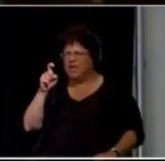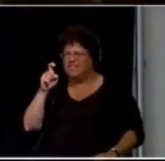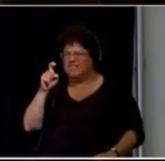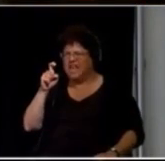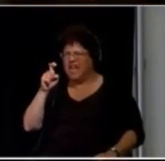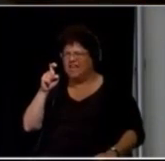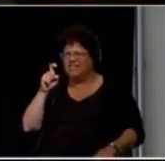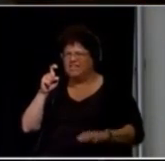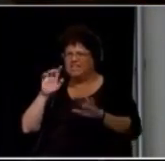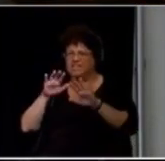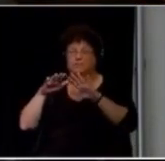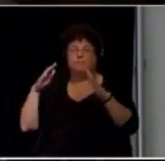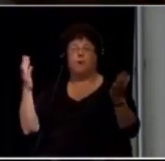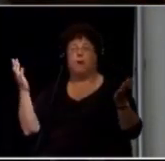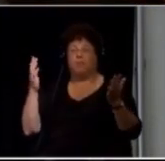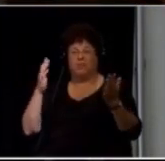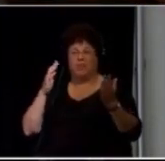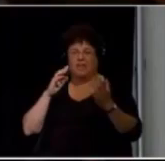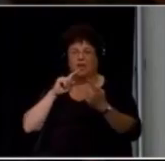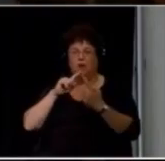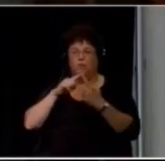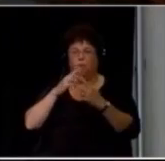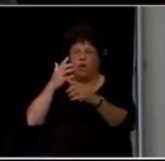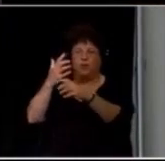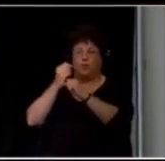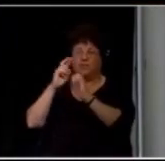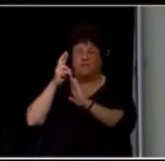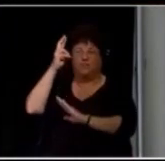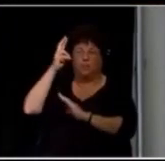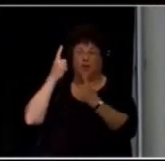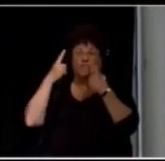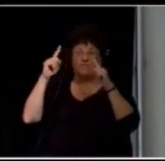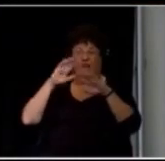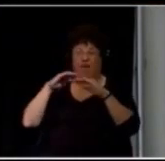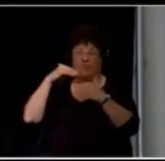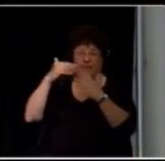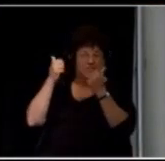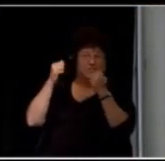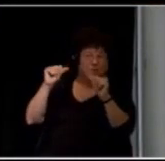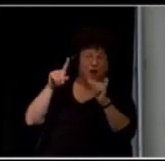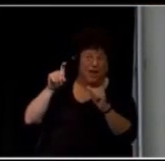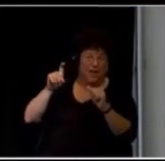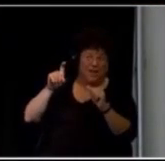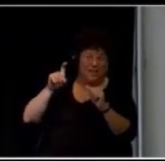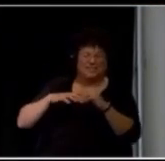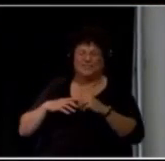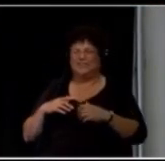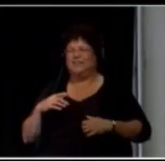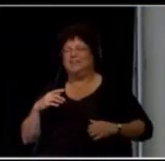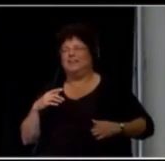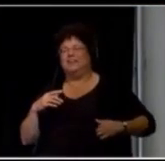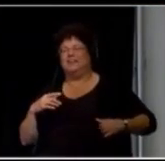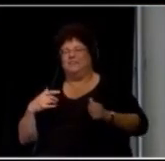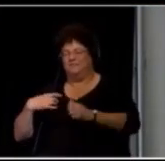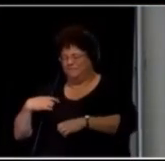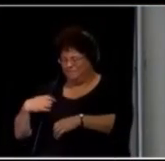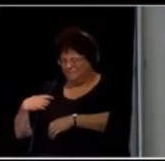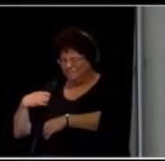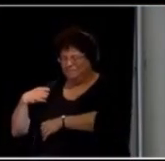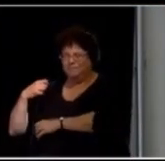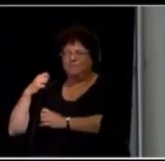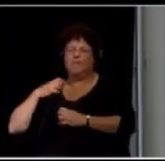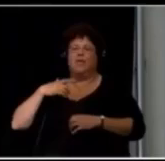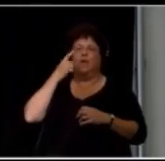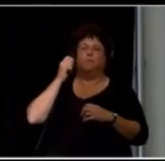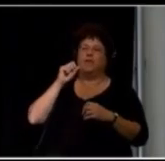rocket successfully on the next try, I hope. Sure. Well, because SpaceX's goals